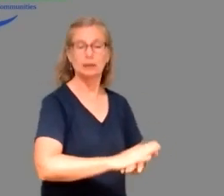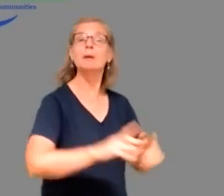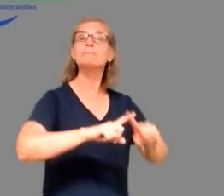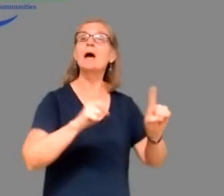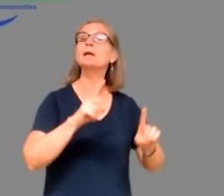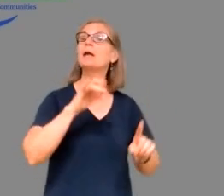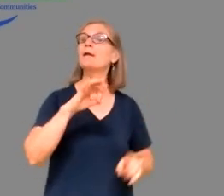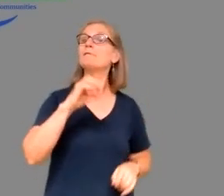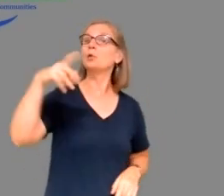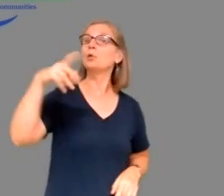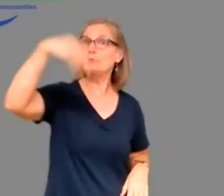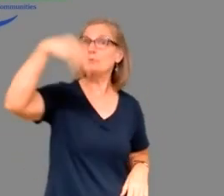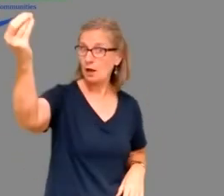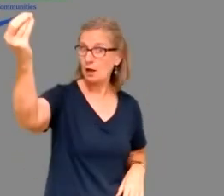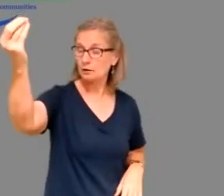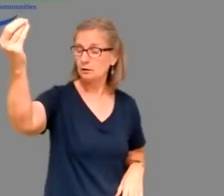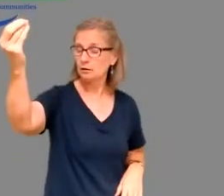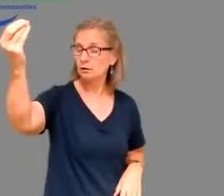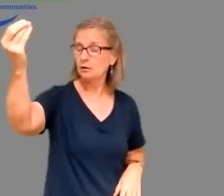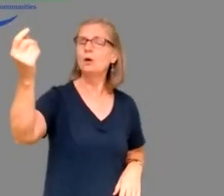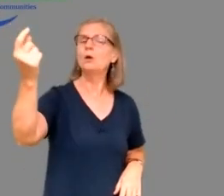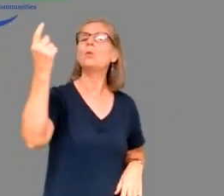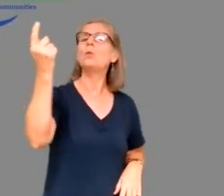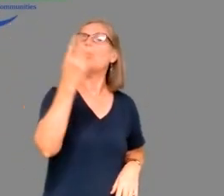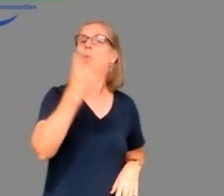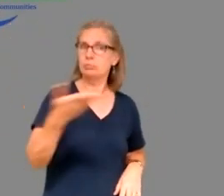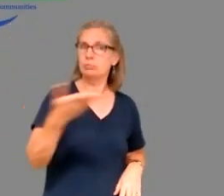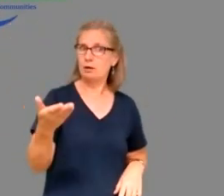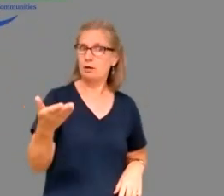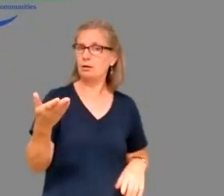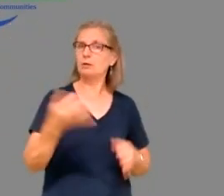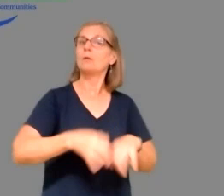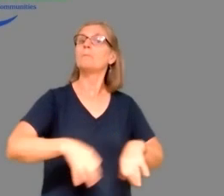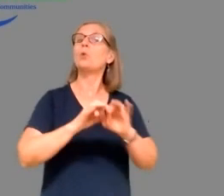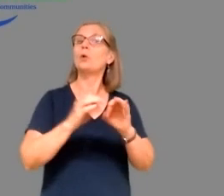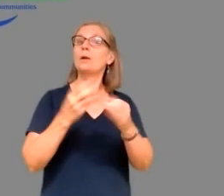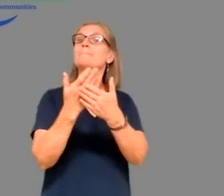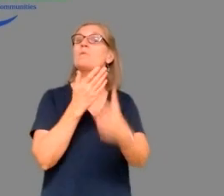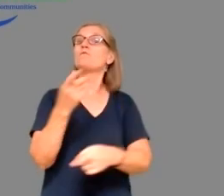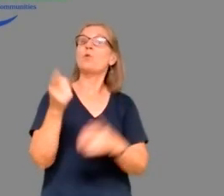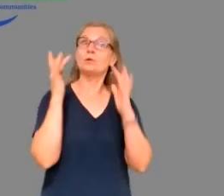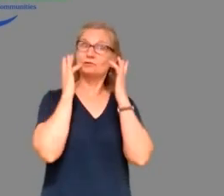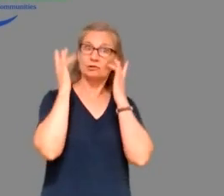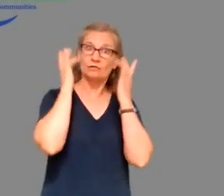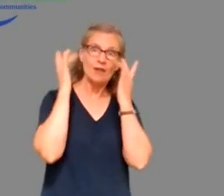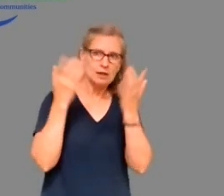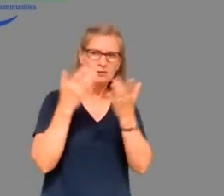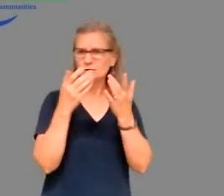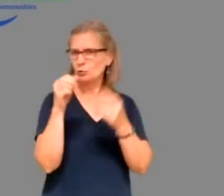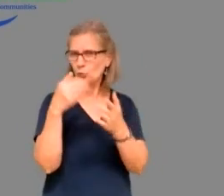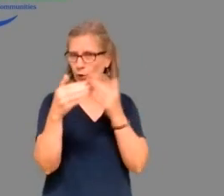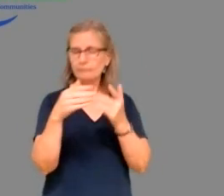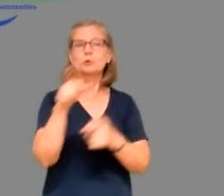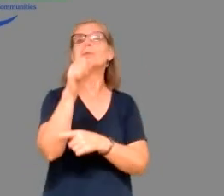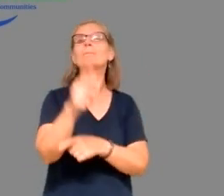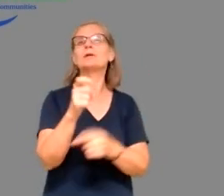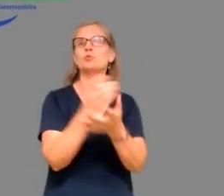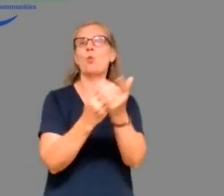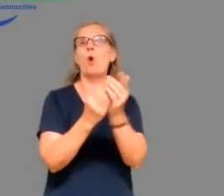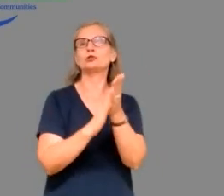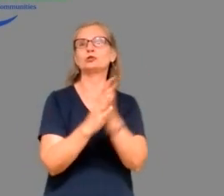measures was, you know, before you touch your face or do anything like that, hand sanitizer, wash your hands, do those things. Right. Because you don't